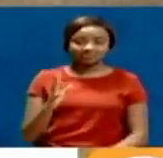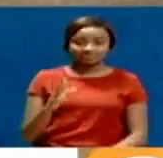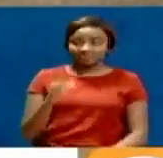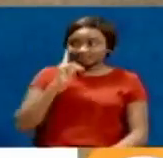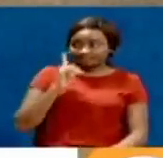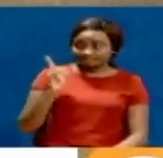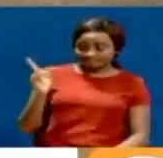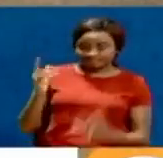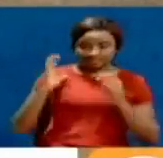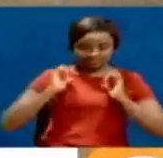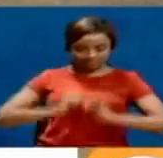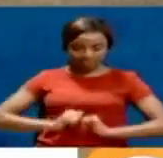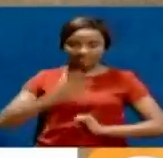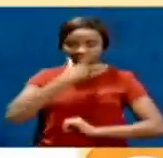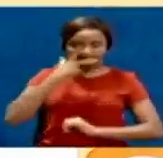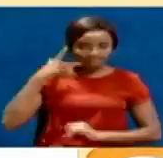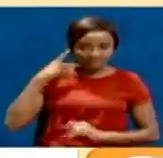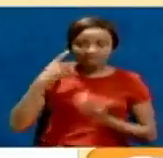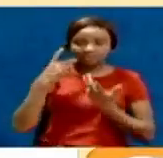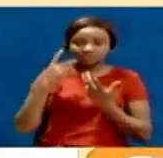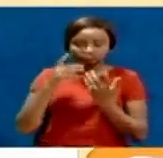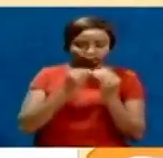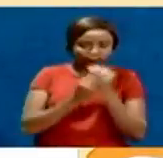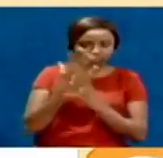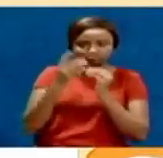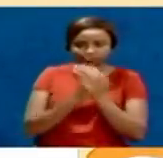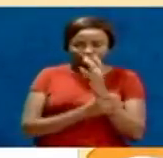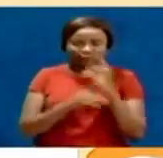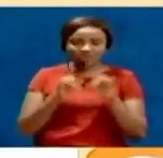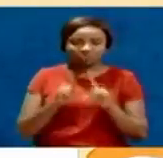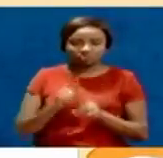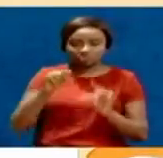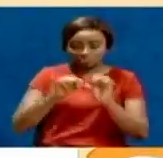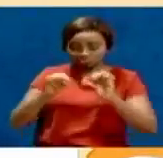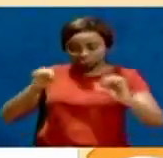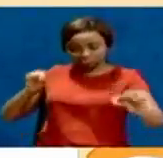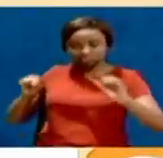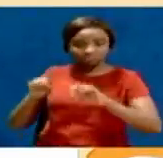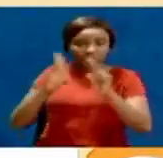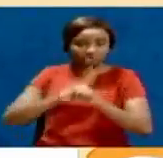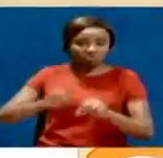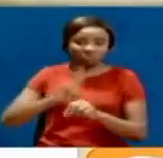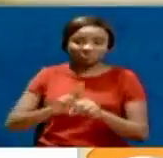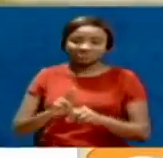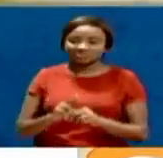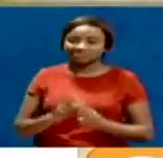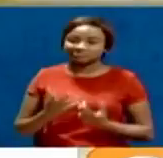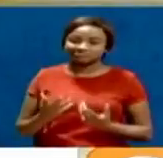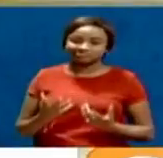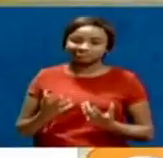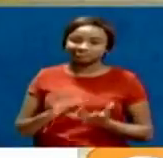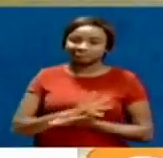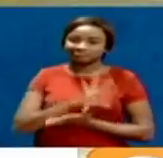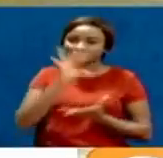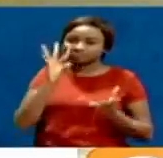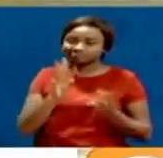gear consisting of the jacket, mask, glove, underarm protector and weapon used in most introductory classes